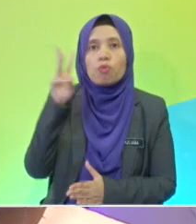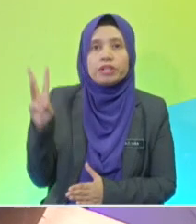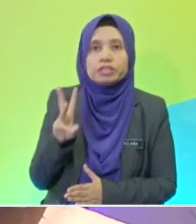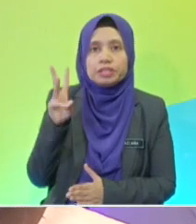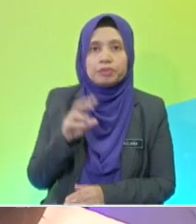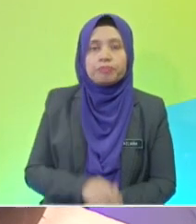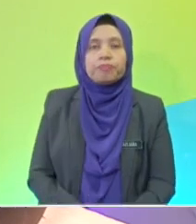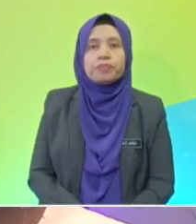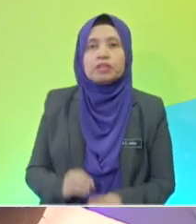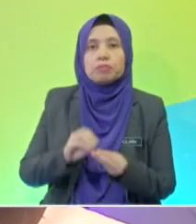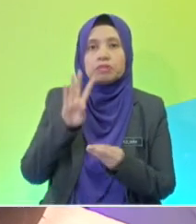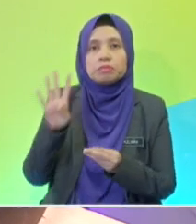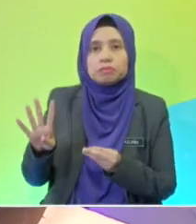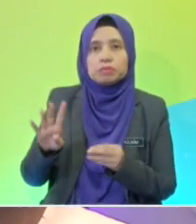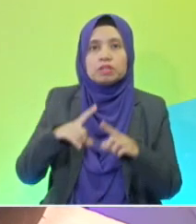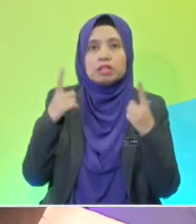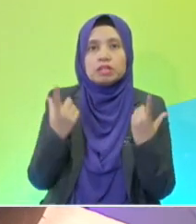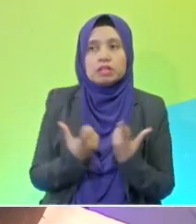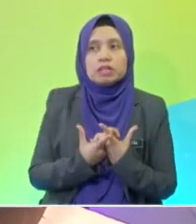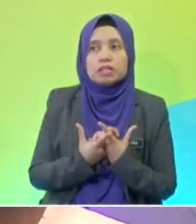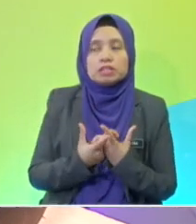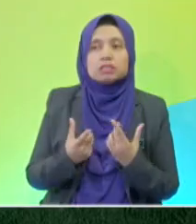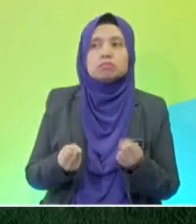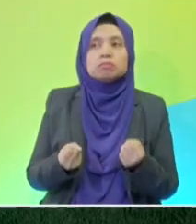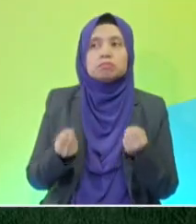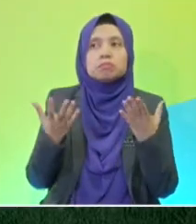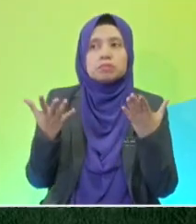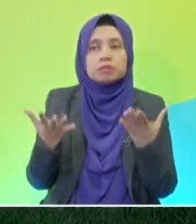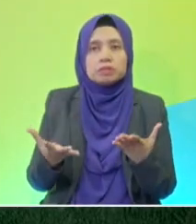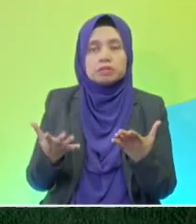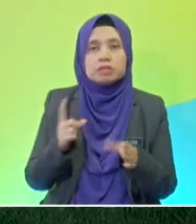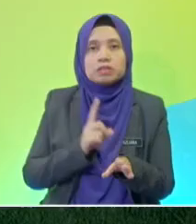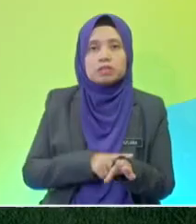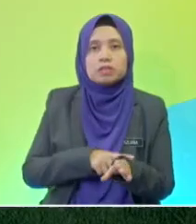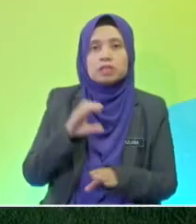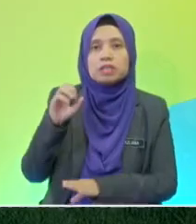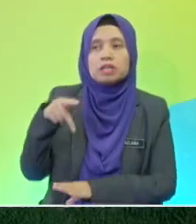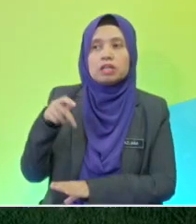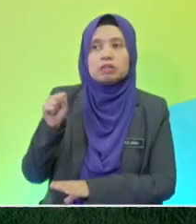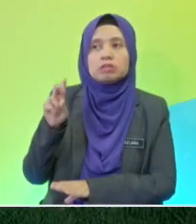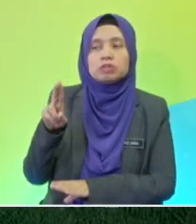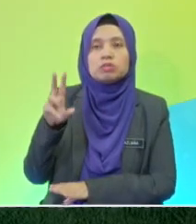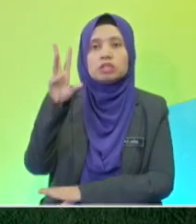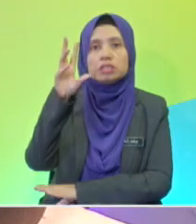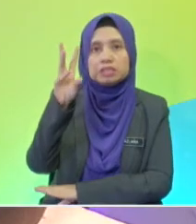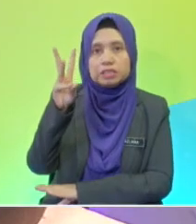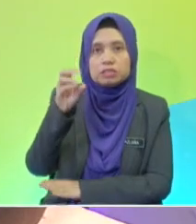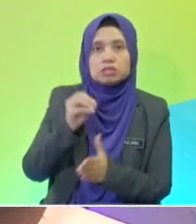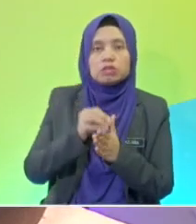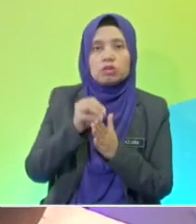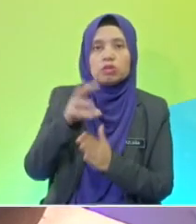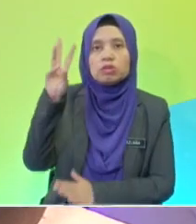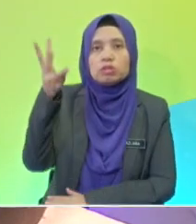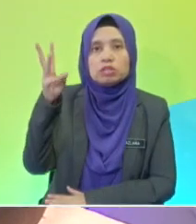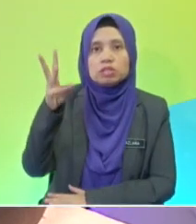And question number 4, the class will put how many things in their time capsule? Alright. Is it 6 or 16? We'll find